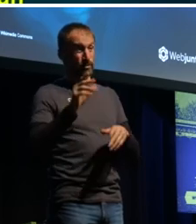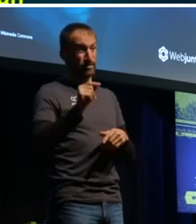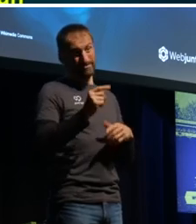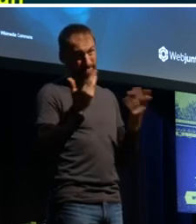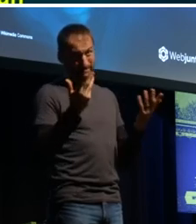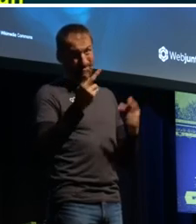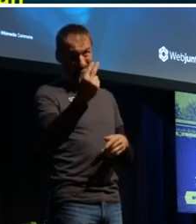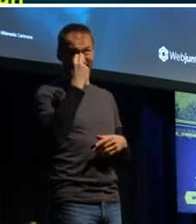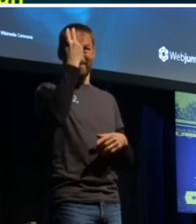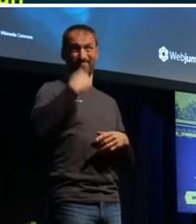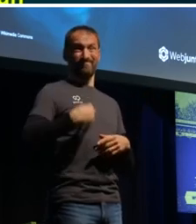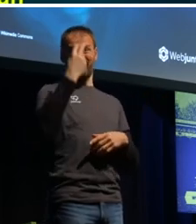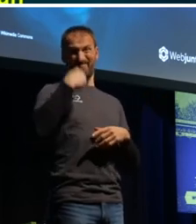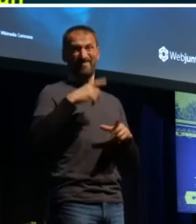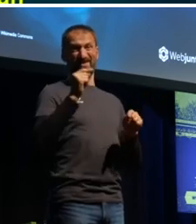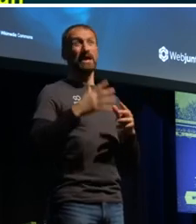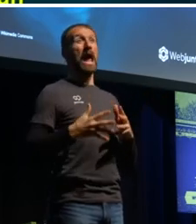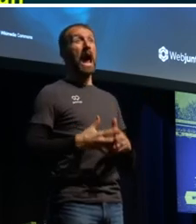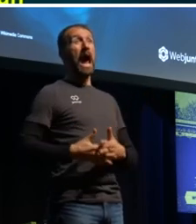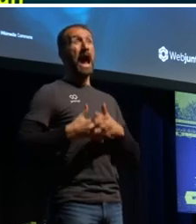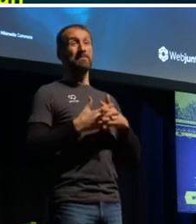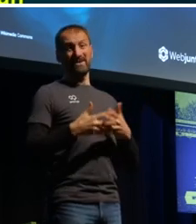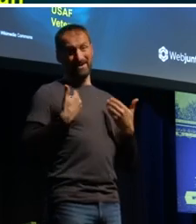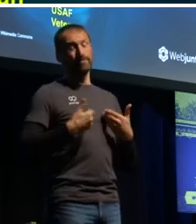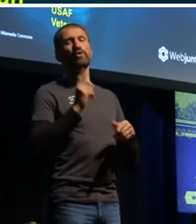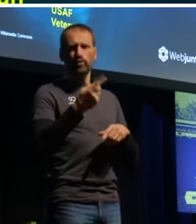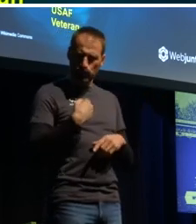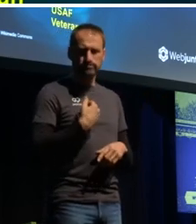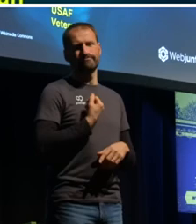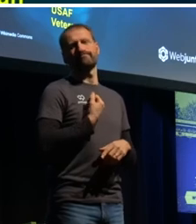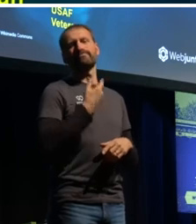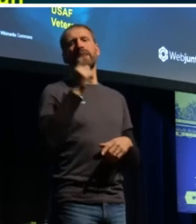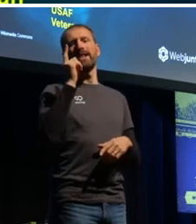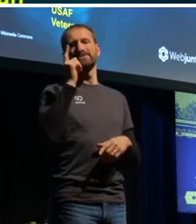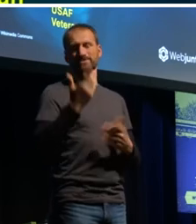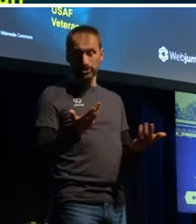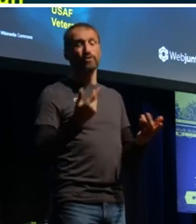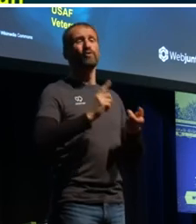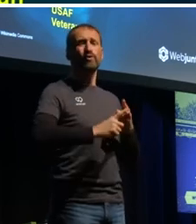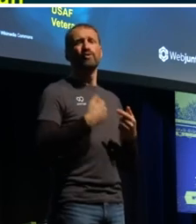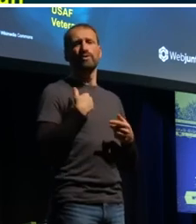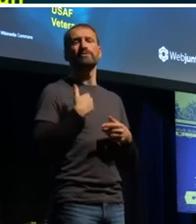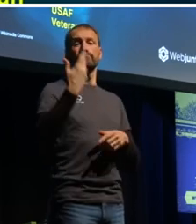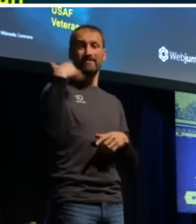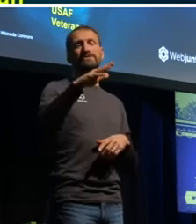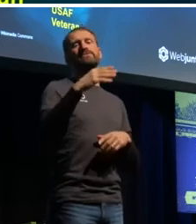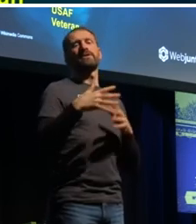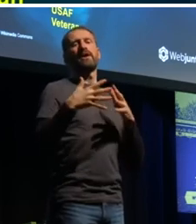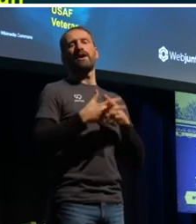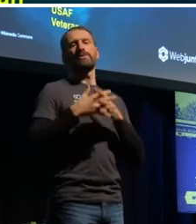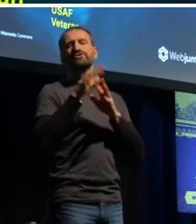know. And I also identify as a lesbian, and I'm a US Air Force veteran.